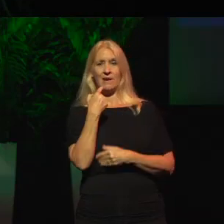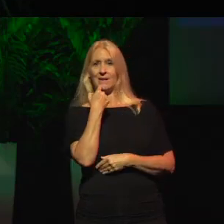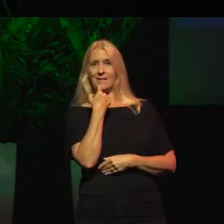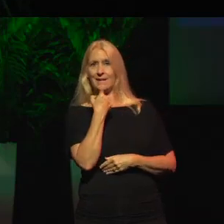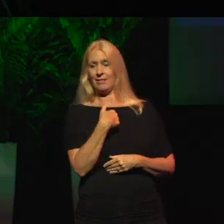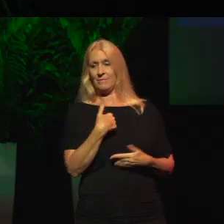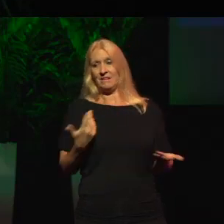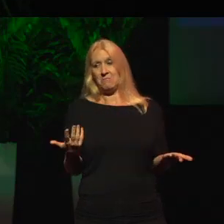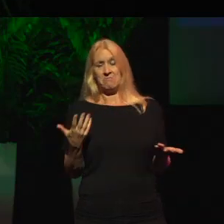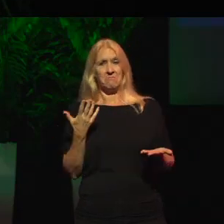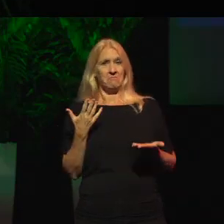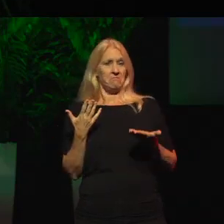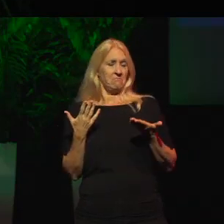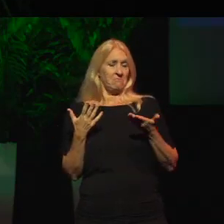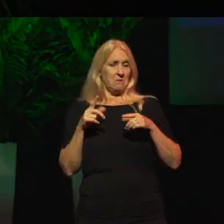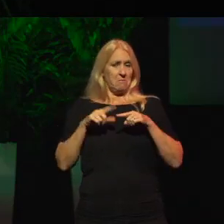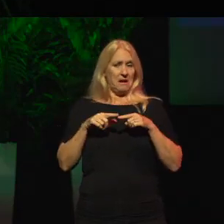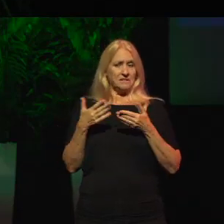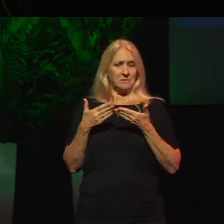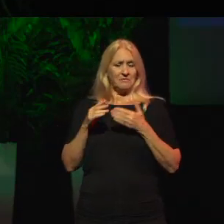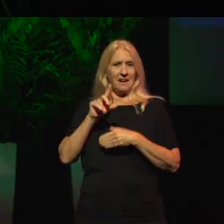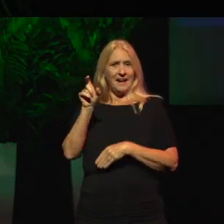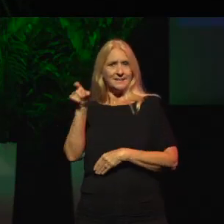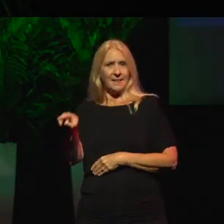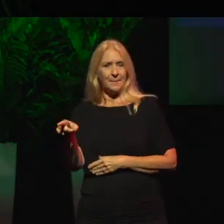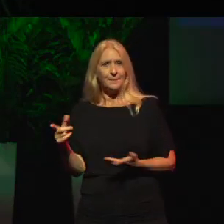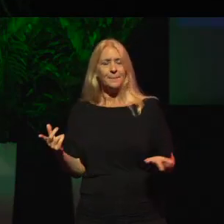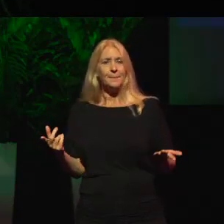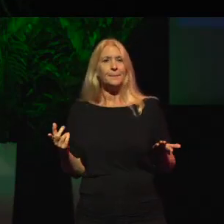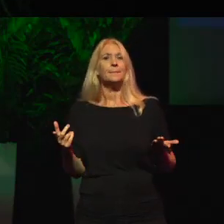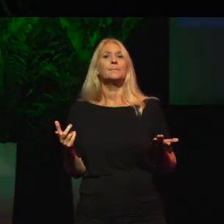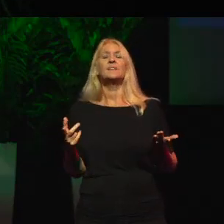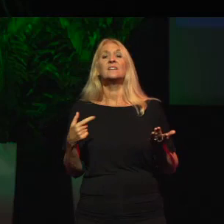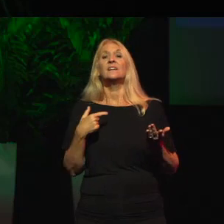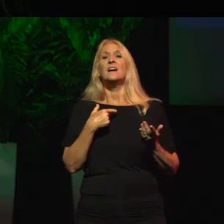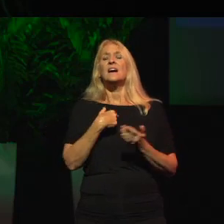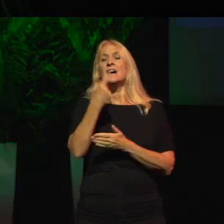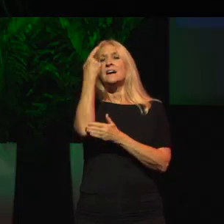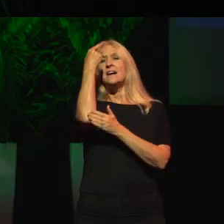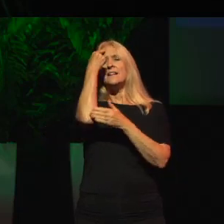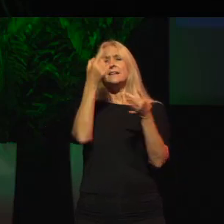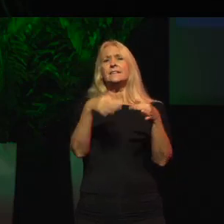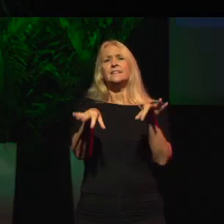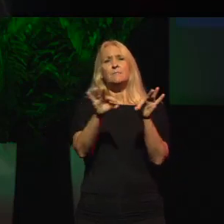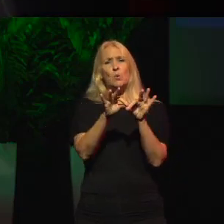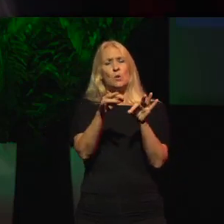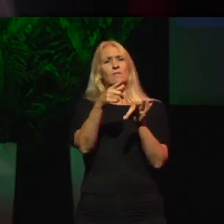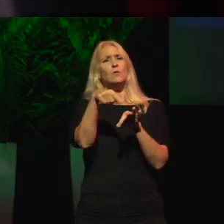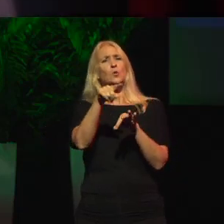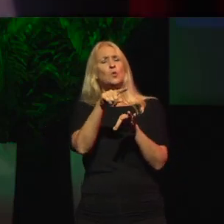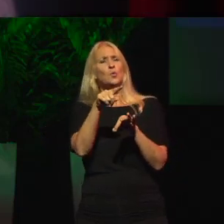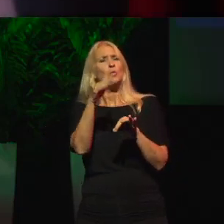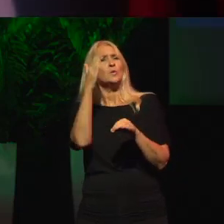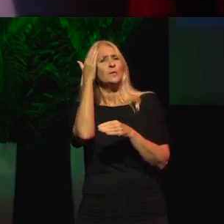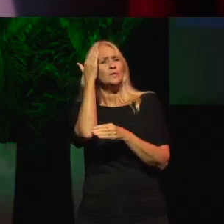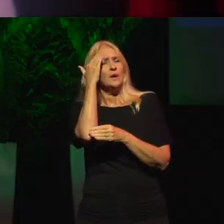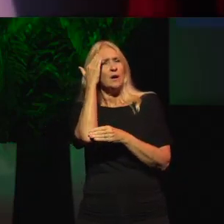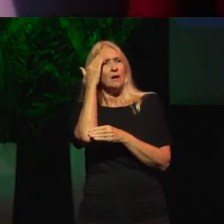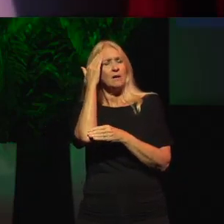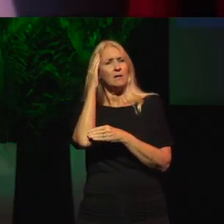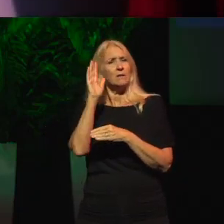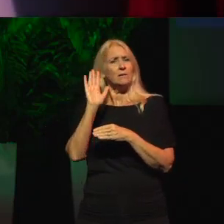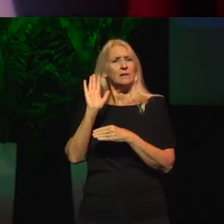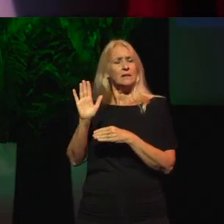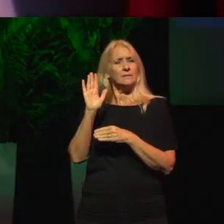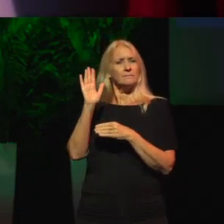might get based on the question that is asked. So what I think is important for all of you to hear is the regard that